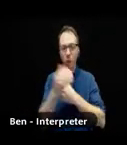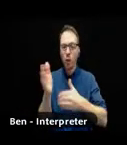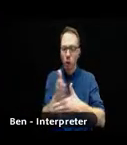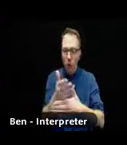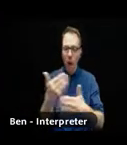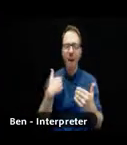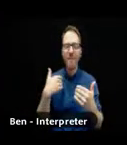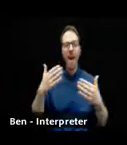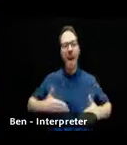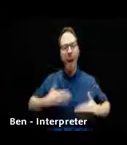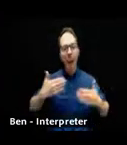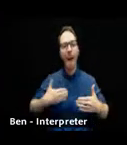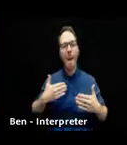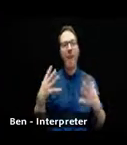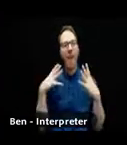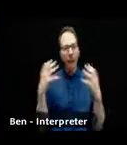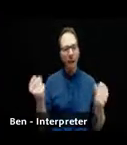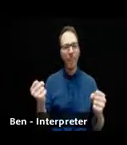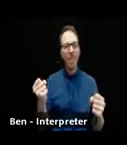healthy sexual relationships,